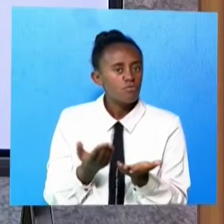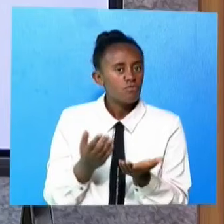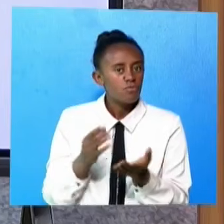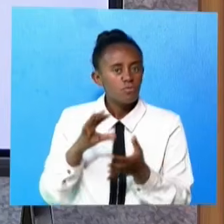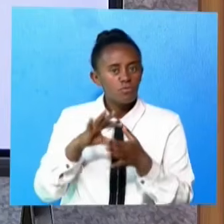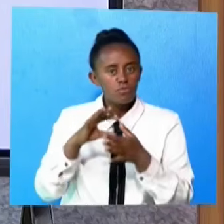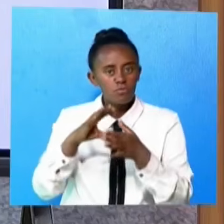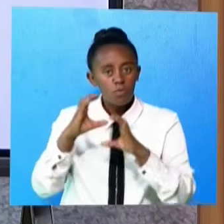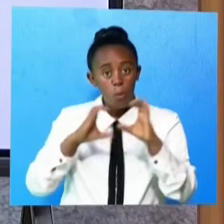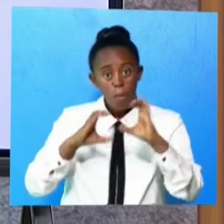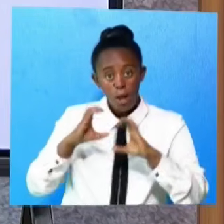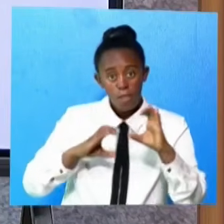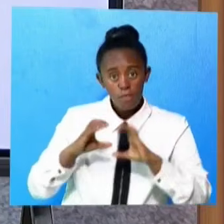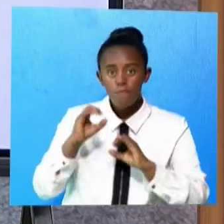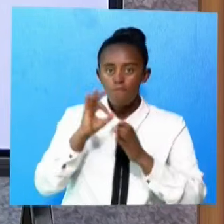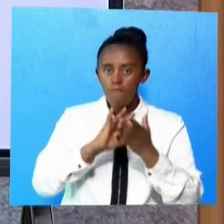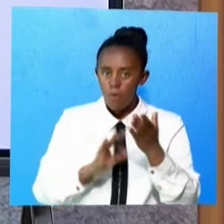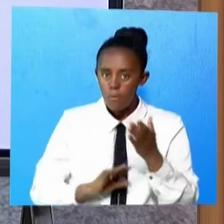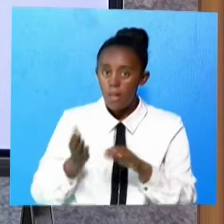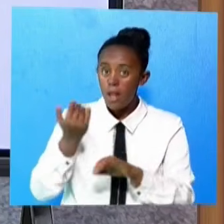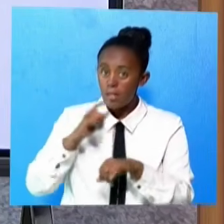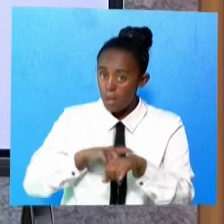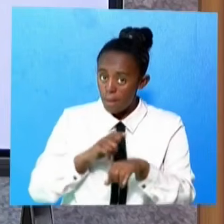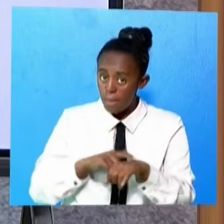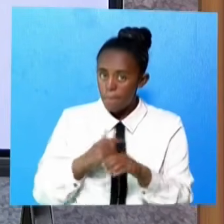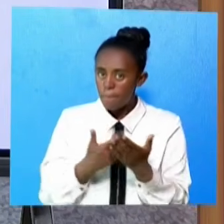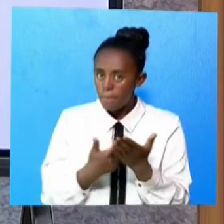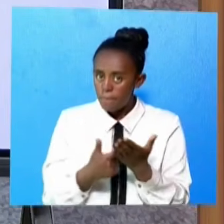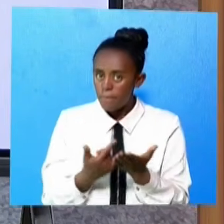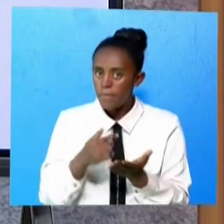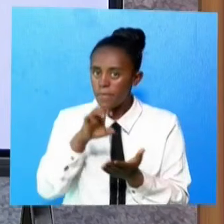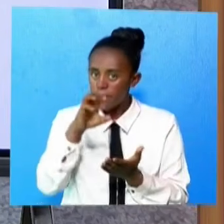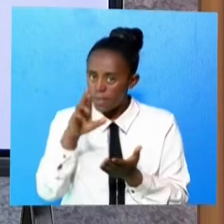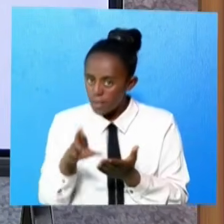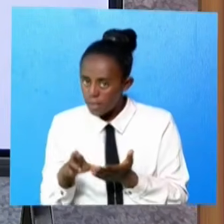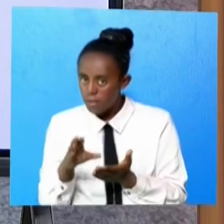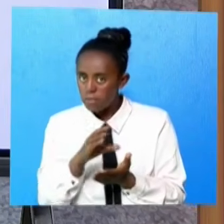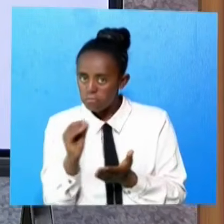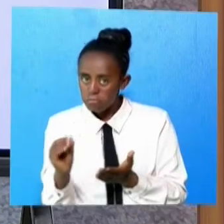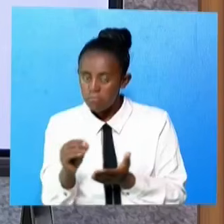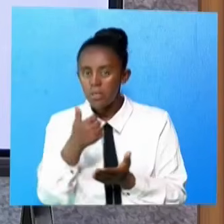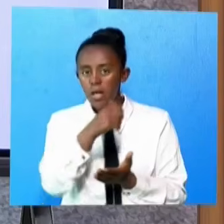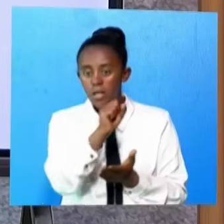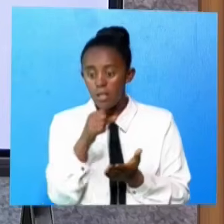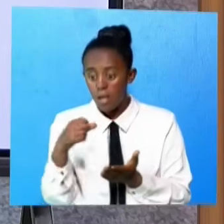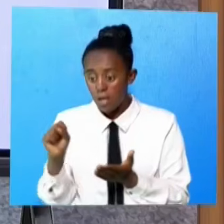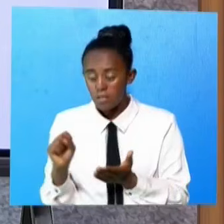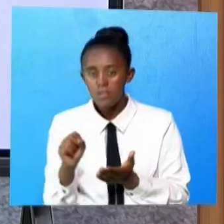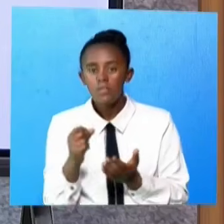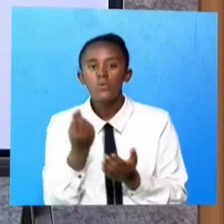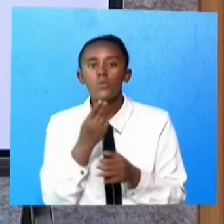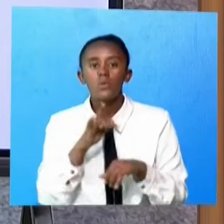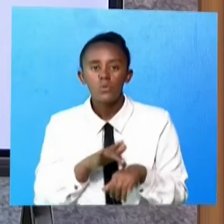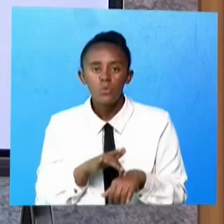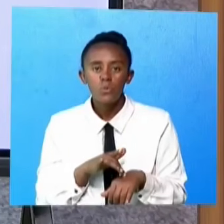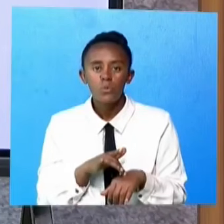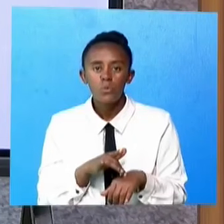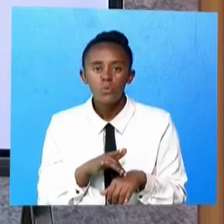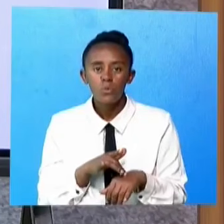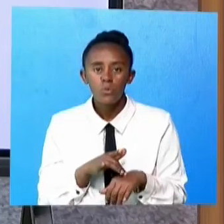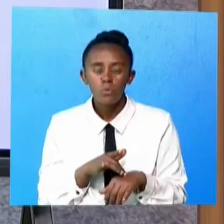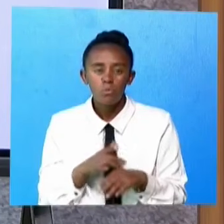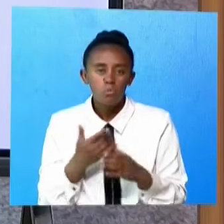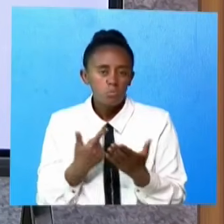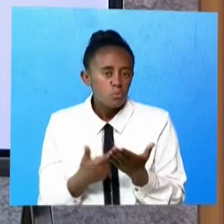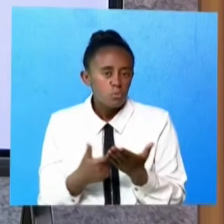the comparative forms that we learned last time, here that is ER, whereas in the case of as structure, we can use in such a way. If